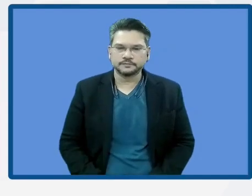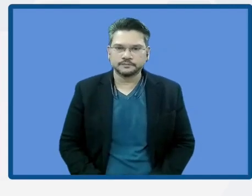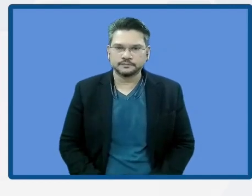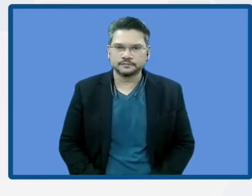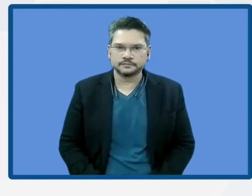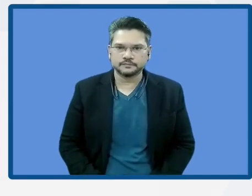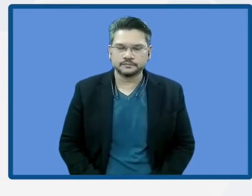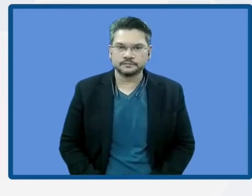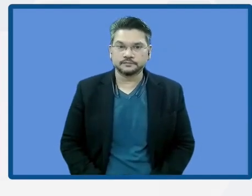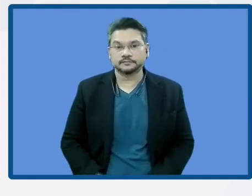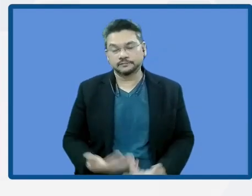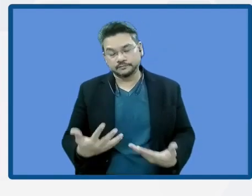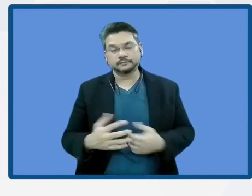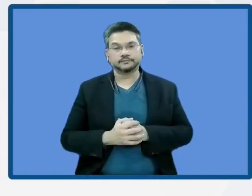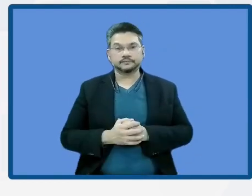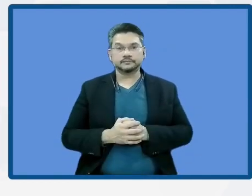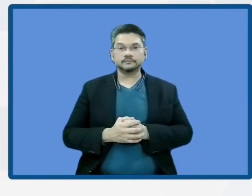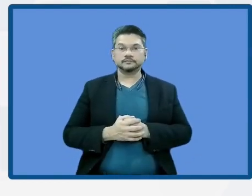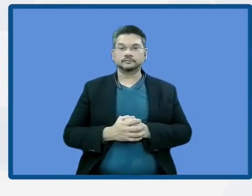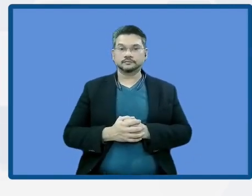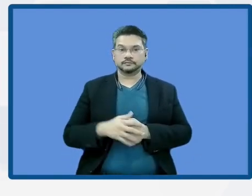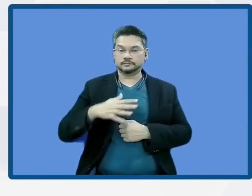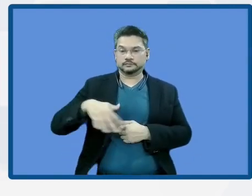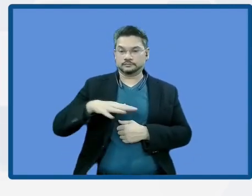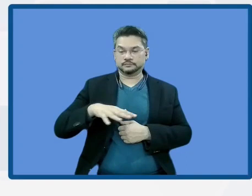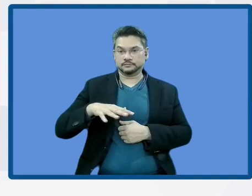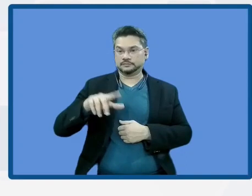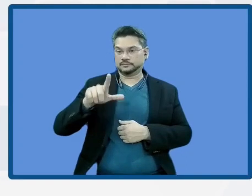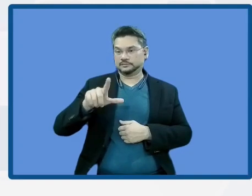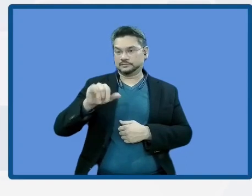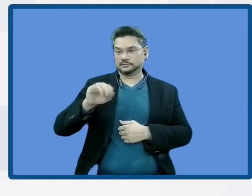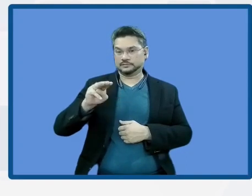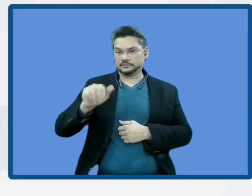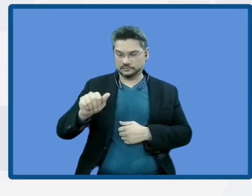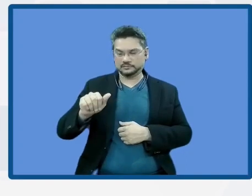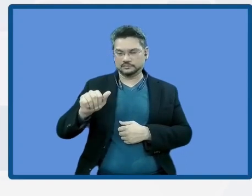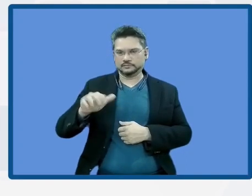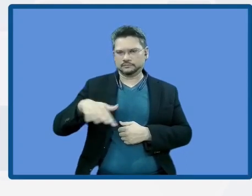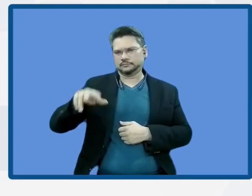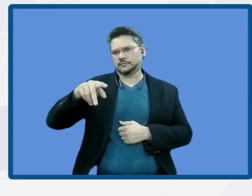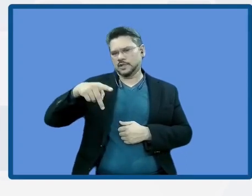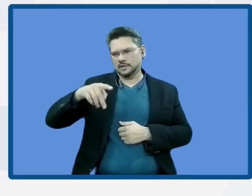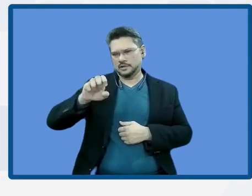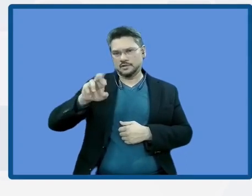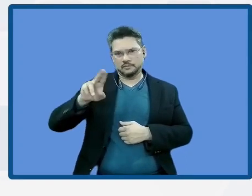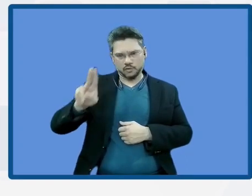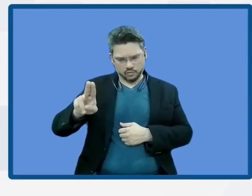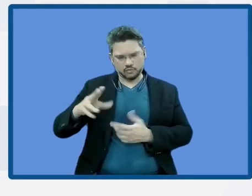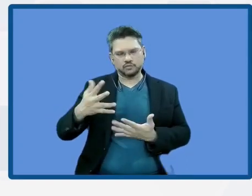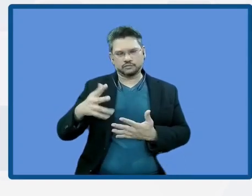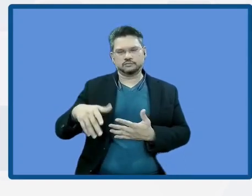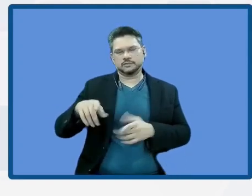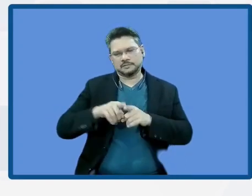Well, in terms of the Rimac Basin in Lima, Peru, as well as in Bolivia, we are working